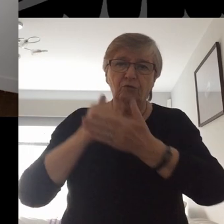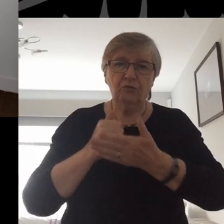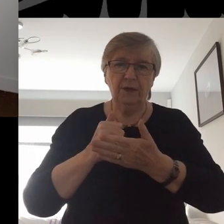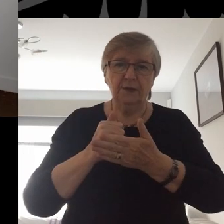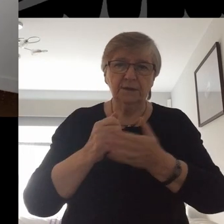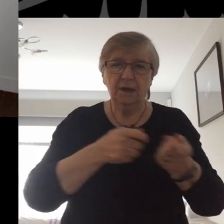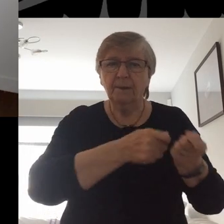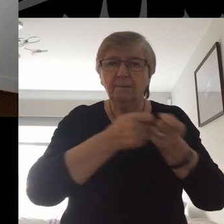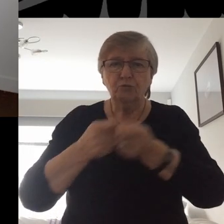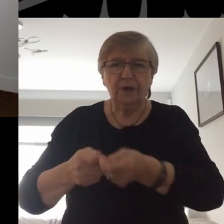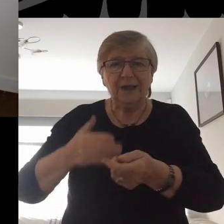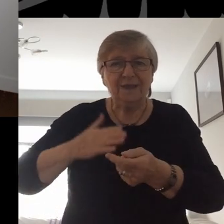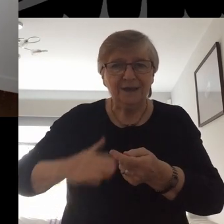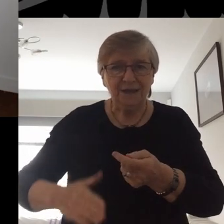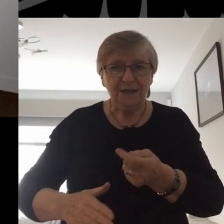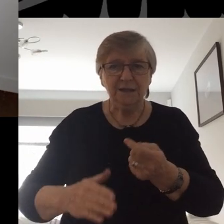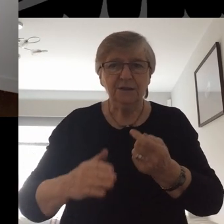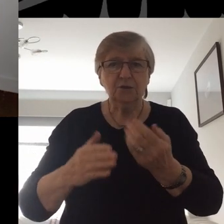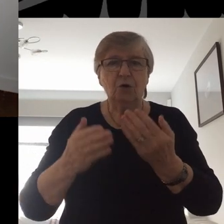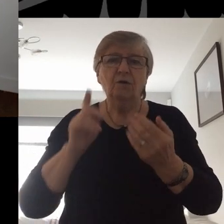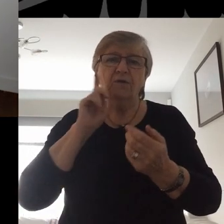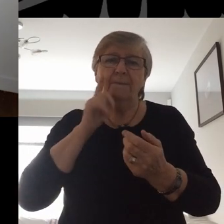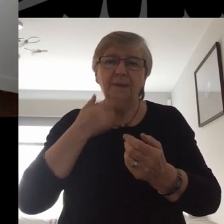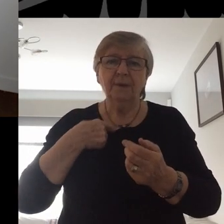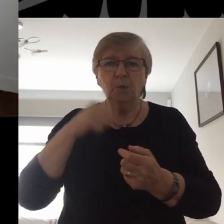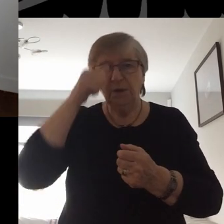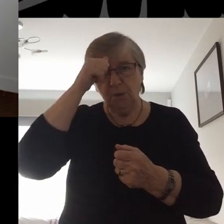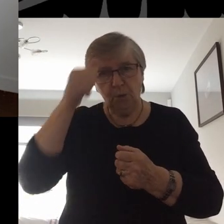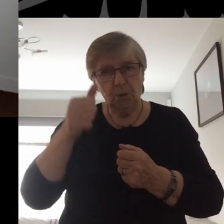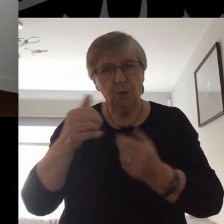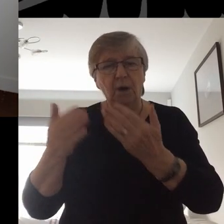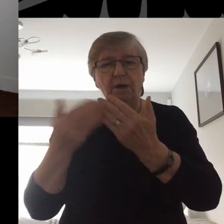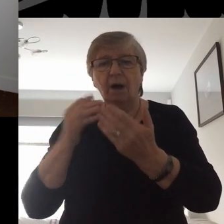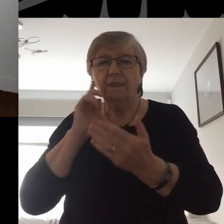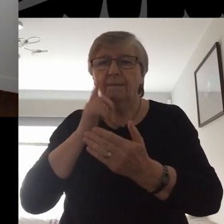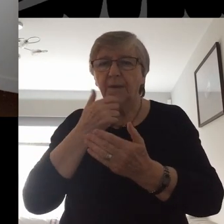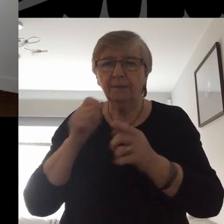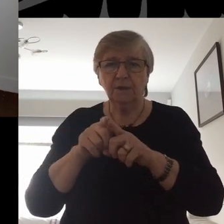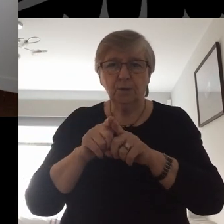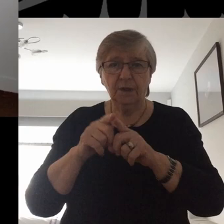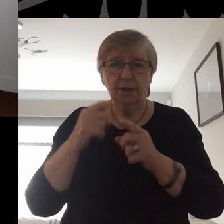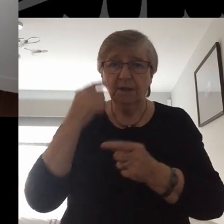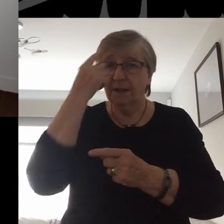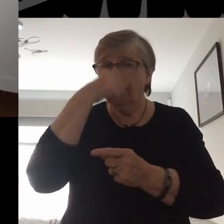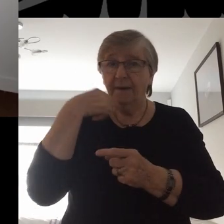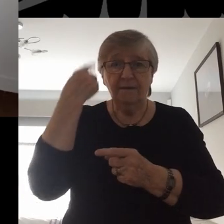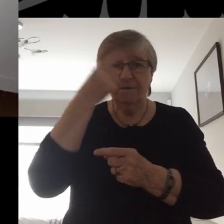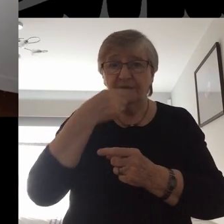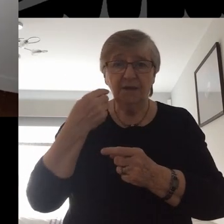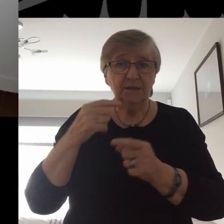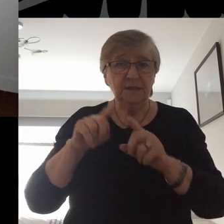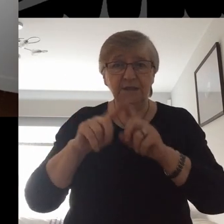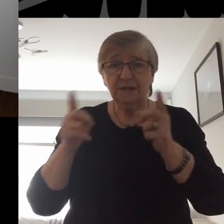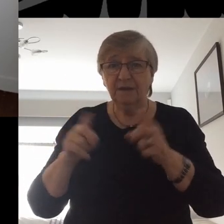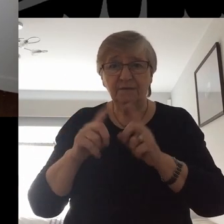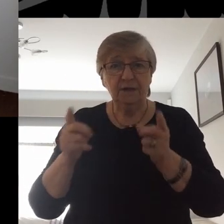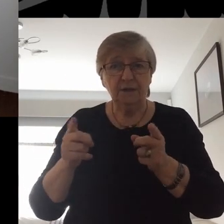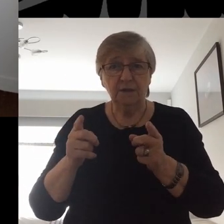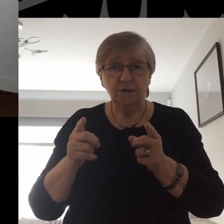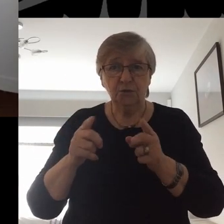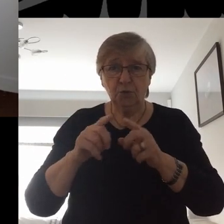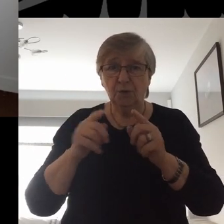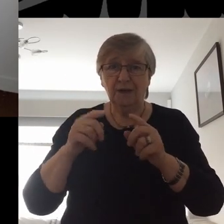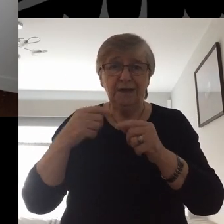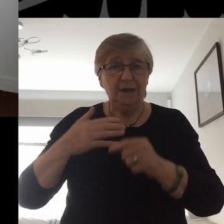bringing the needs of those we know and those we don't. As our faces differ, so do each of our needs, and yet we know that you